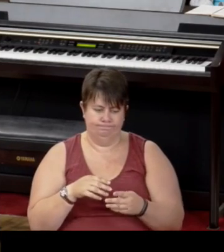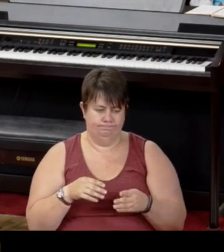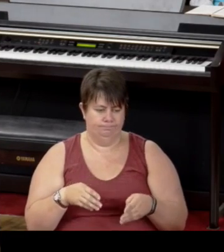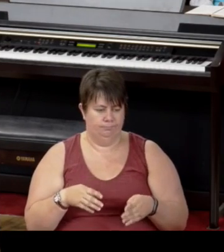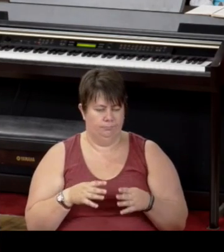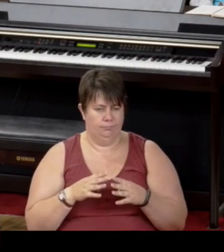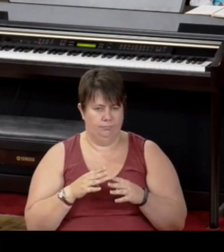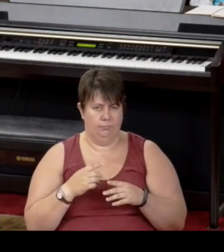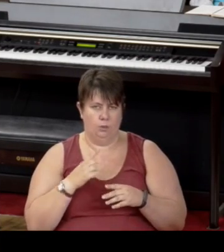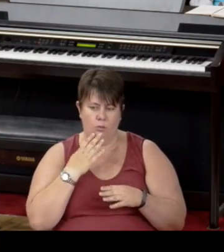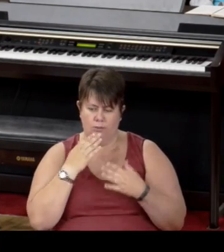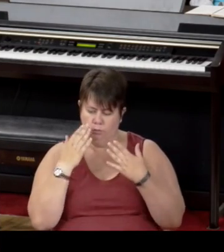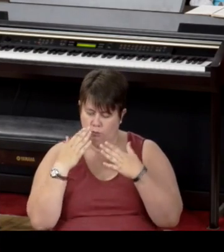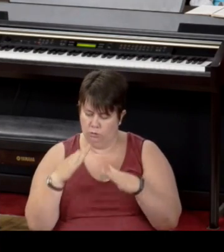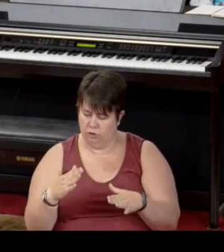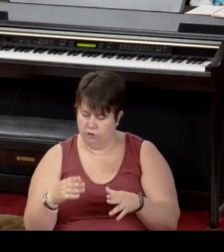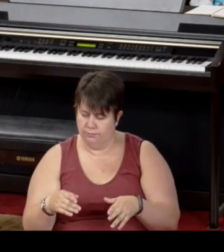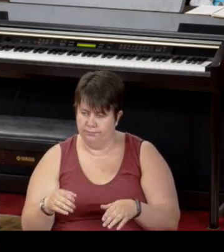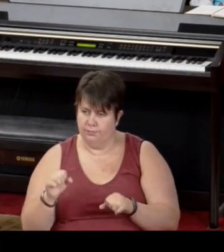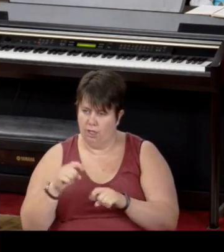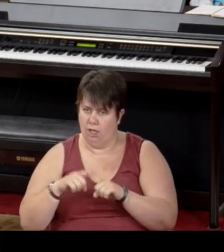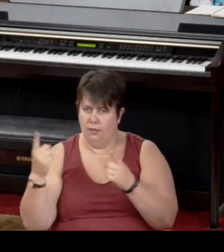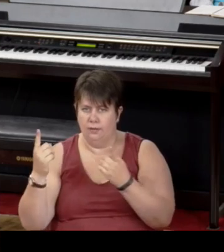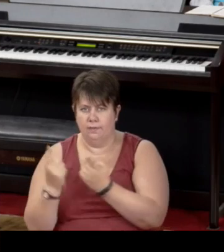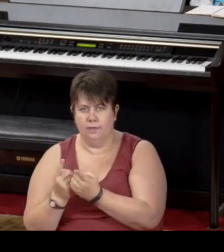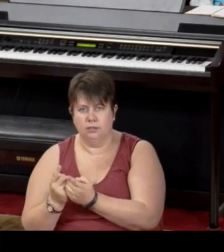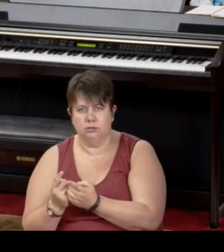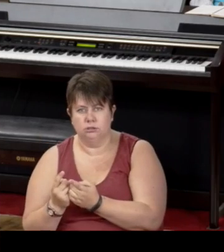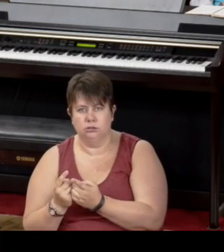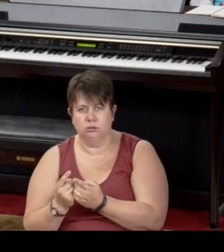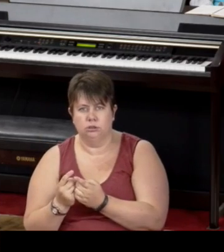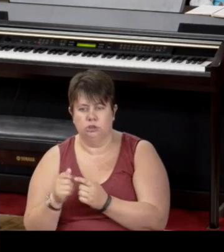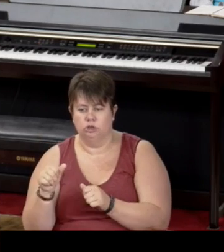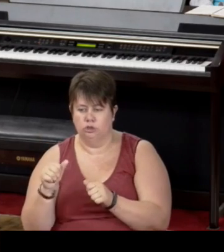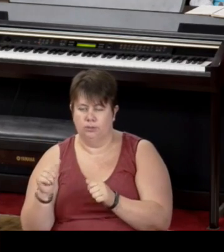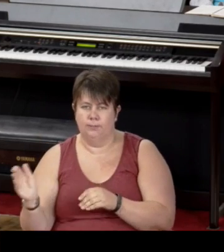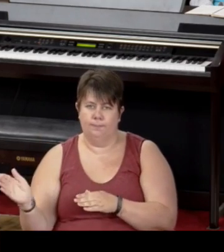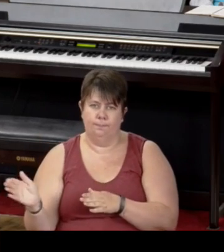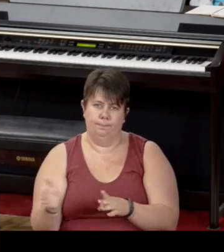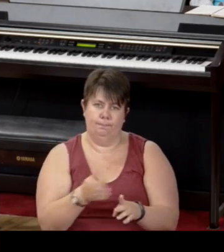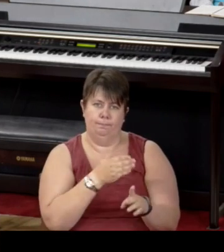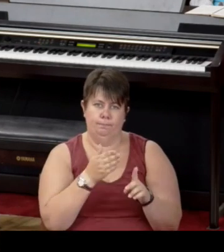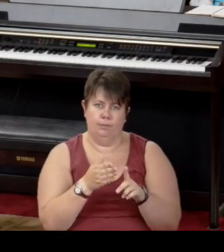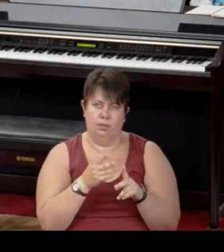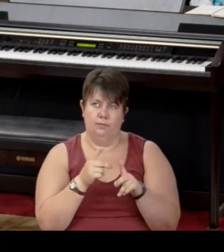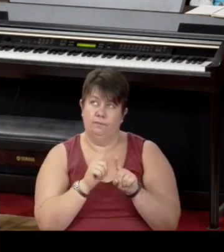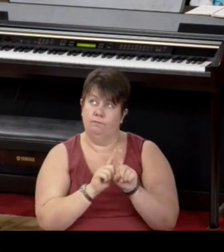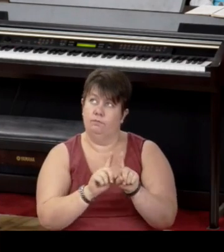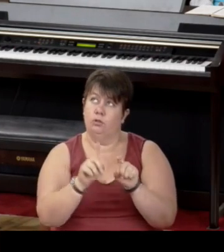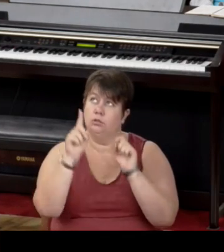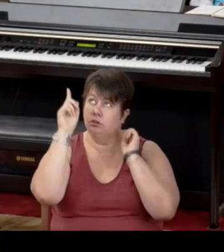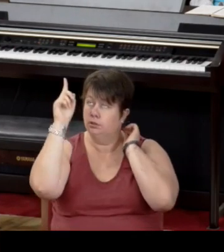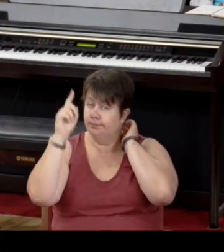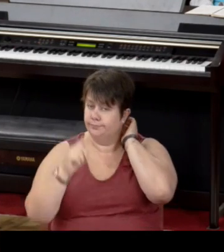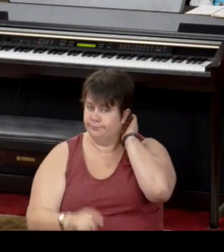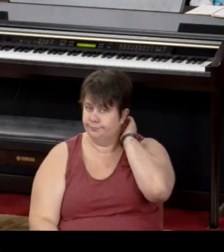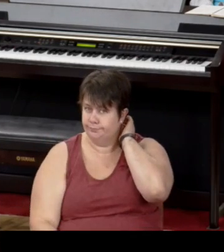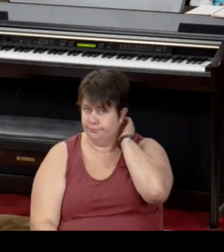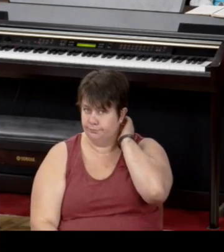will do you no good and come back to worshiping the one true God through me, Jesus